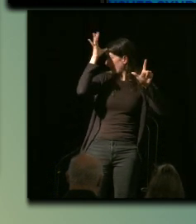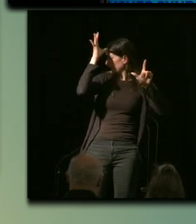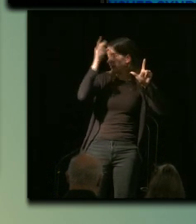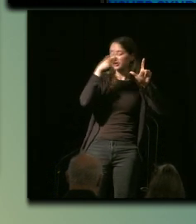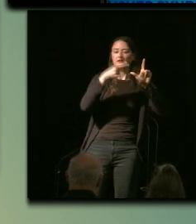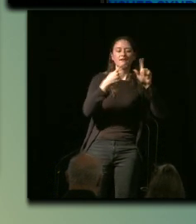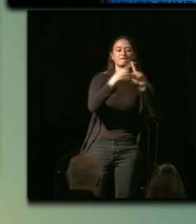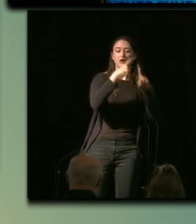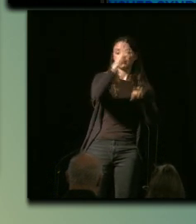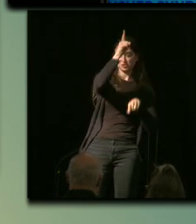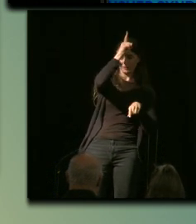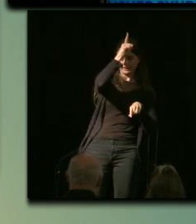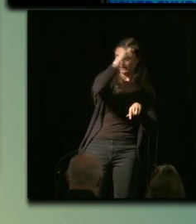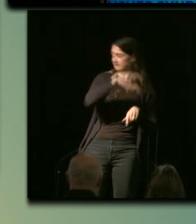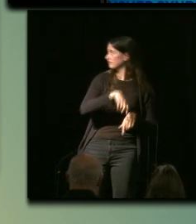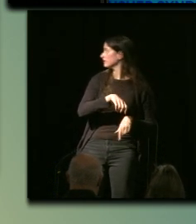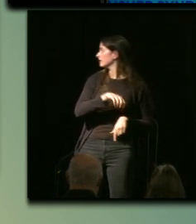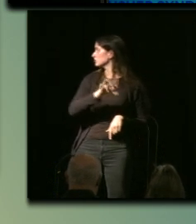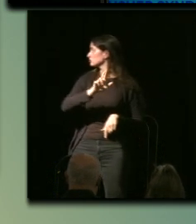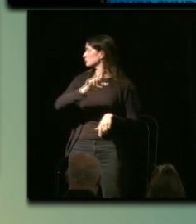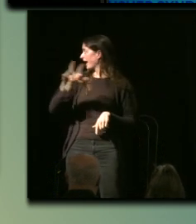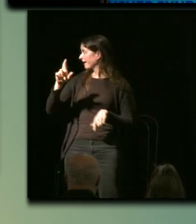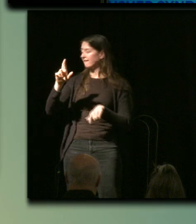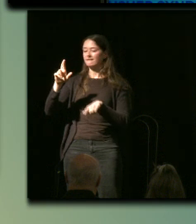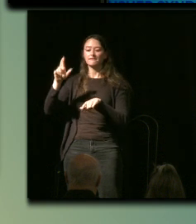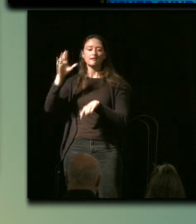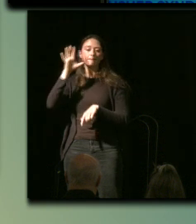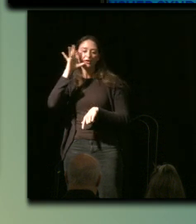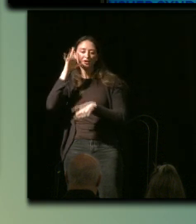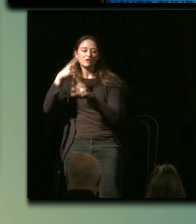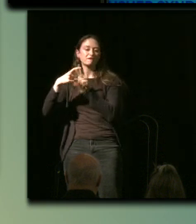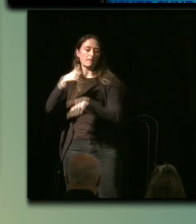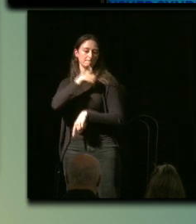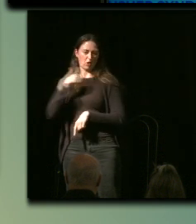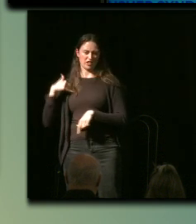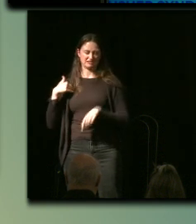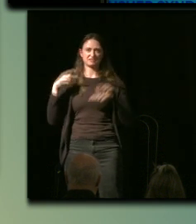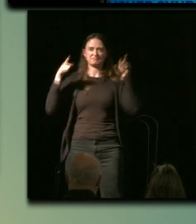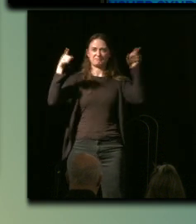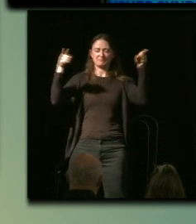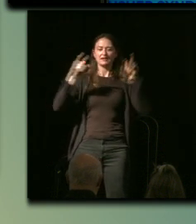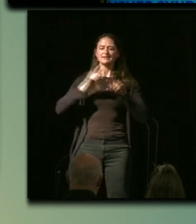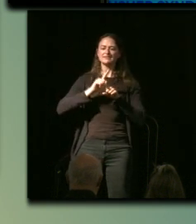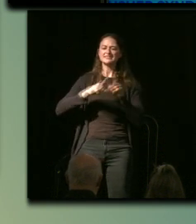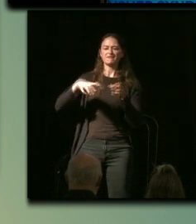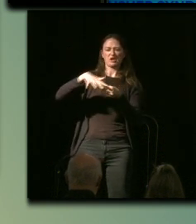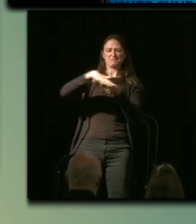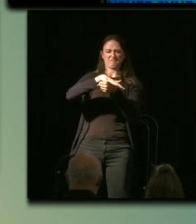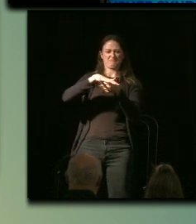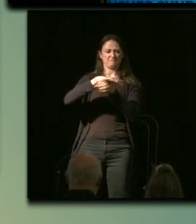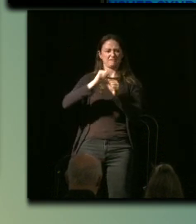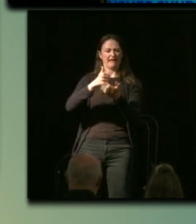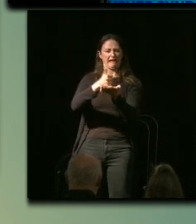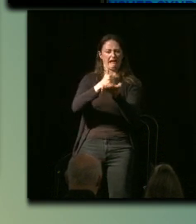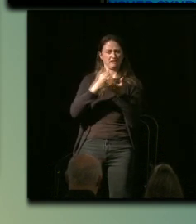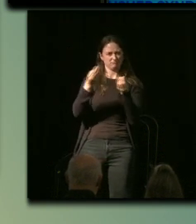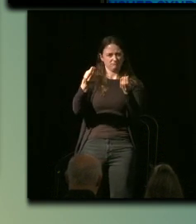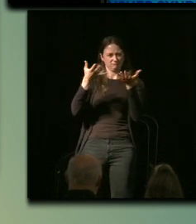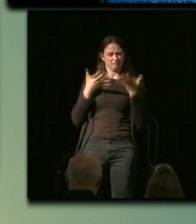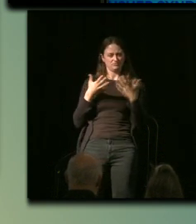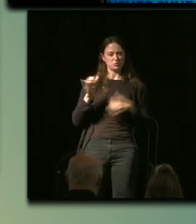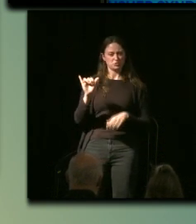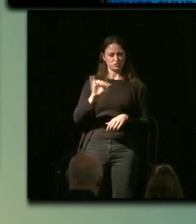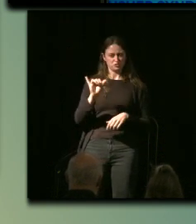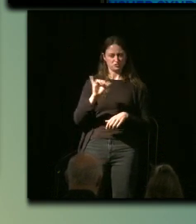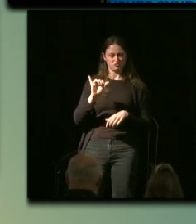about ancestry can be helpful. Some genes are more likely to cause Usher syndrome in different ancestral groups.